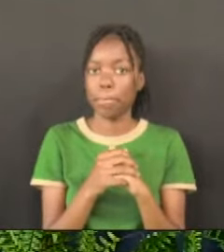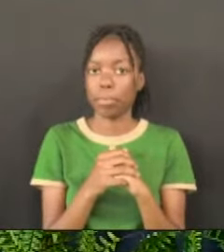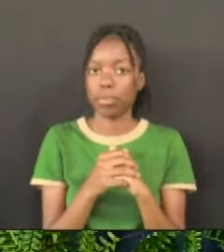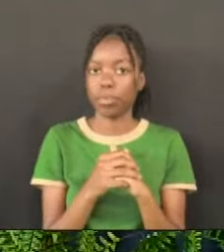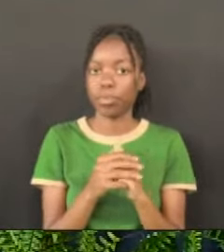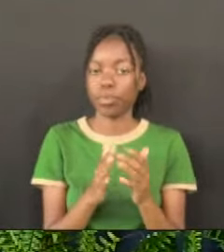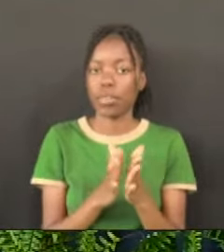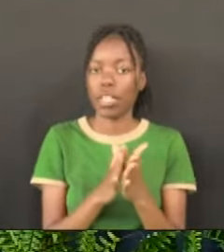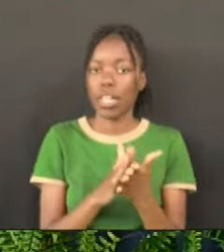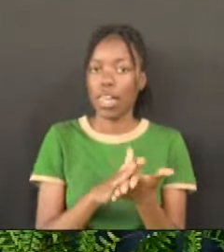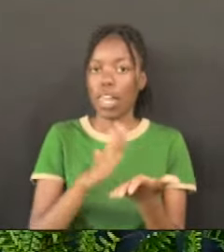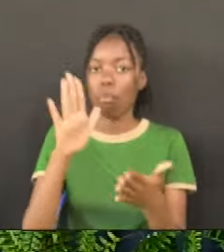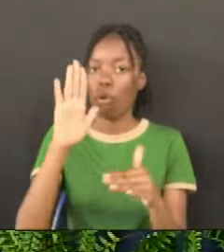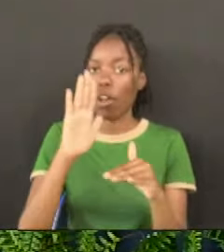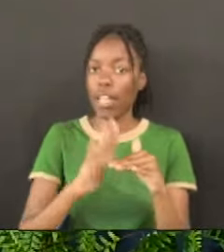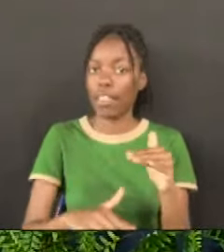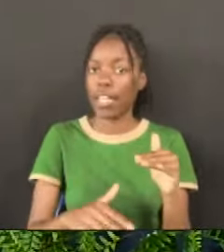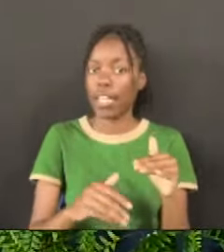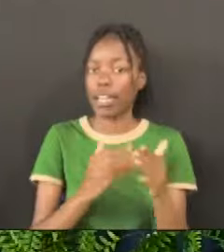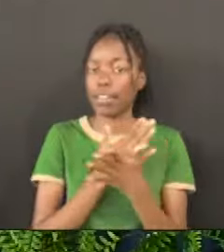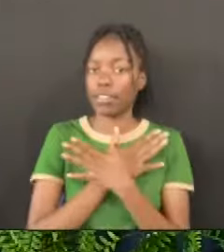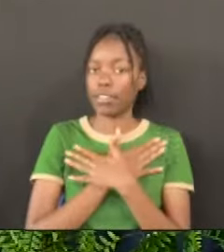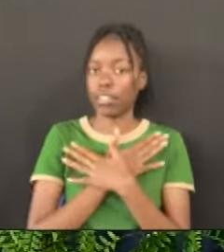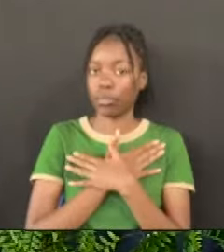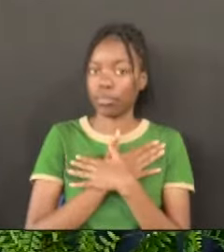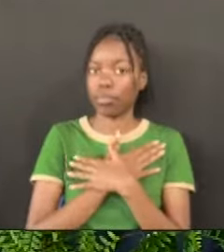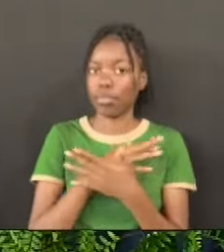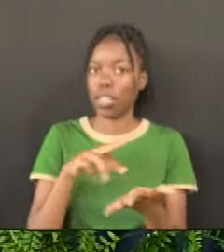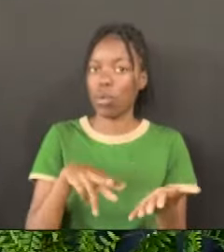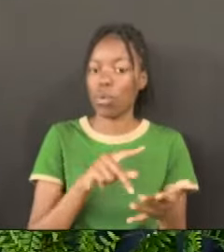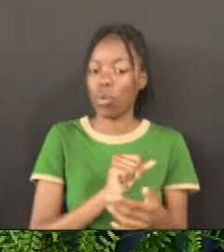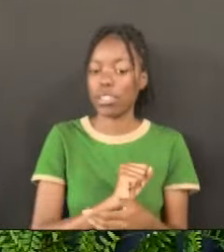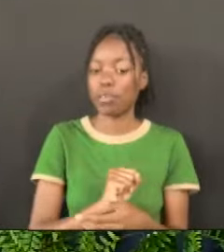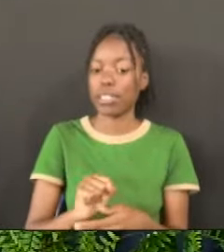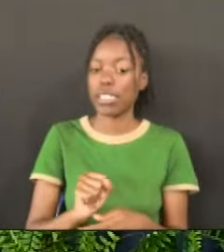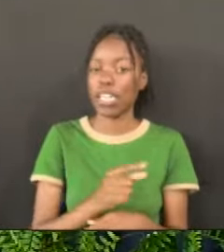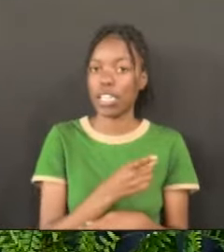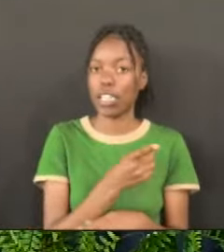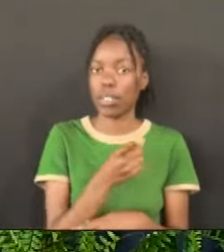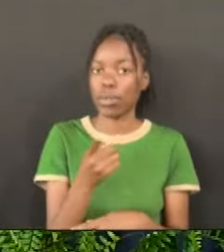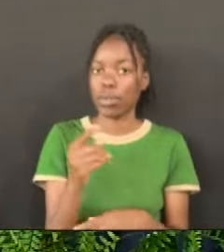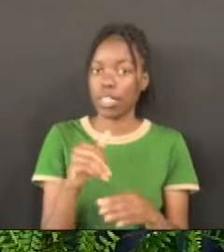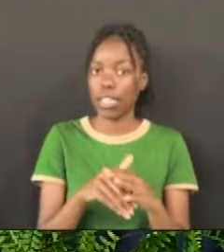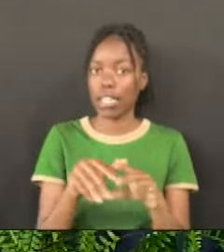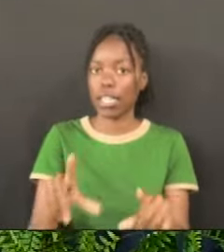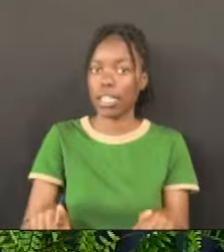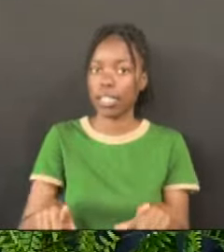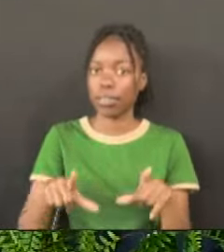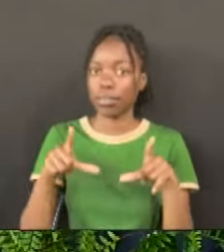More than a friend walks beside you in life.